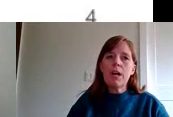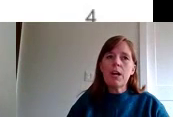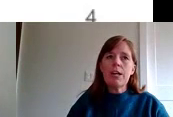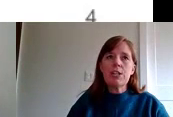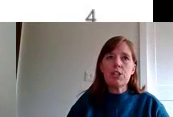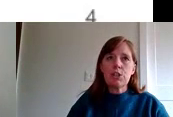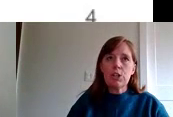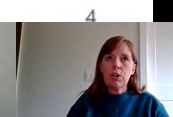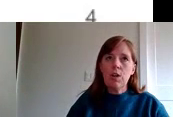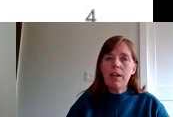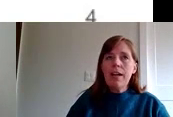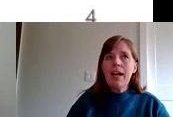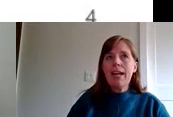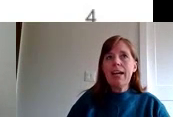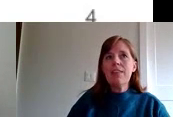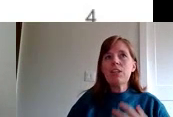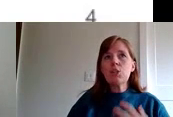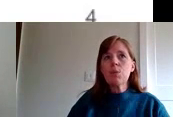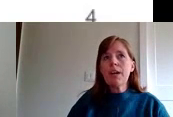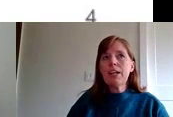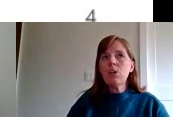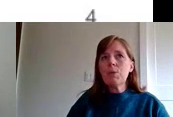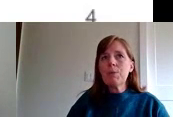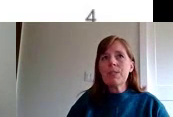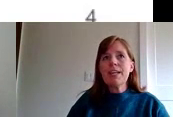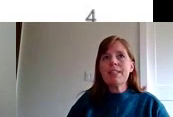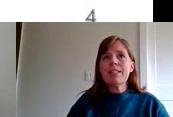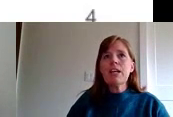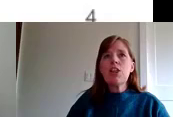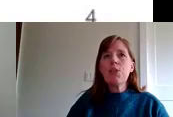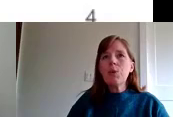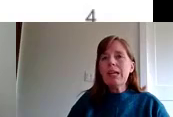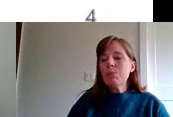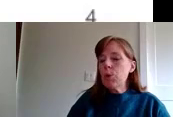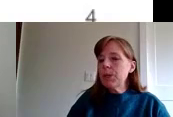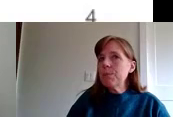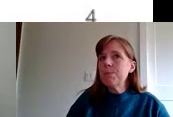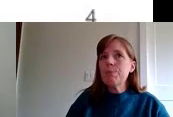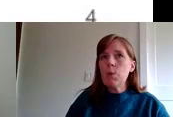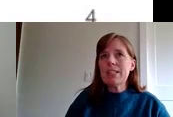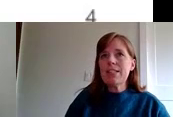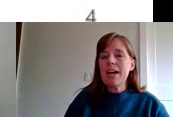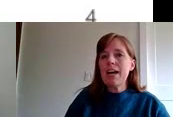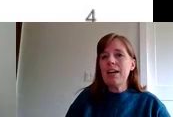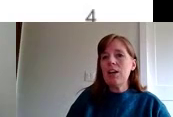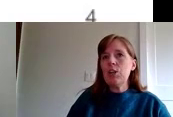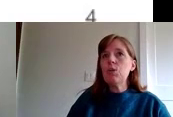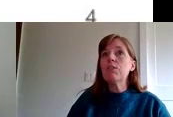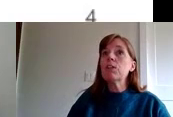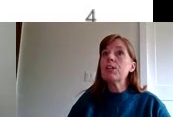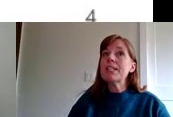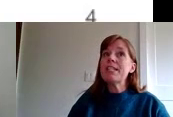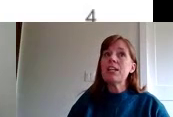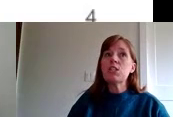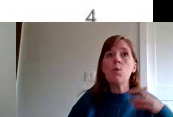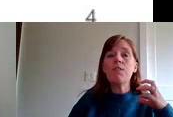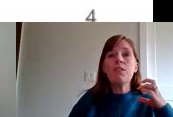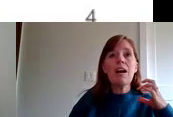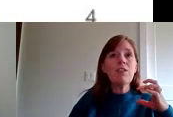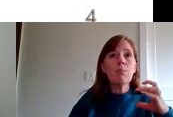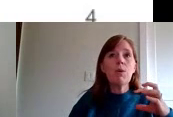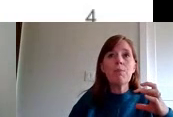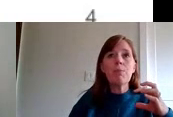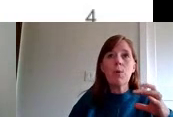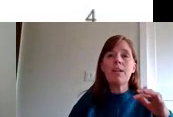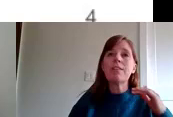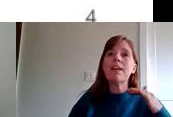triangle, a square, and a circle. And the triangle represents three important points that you have learned today. So